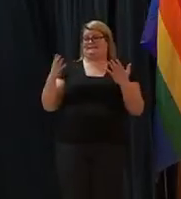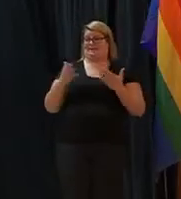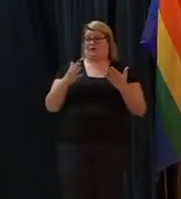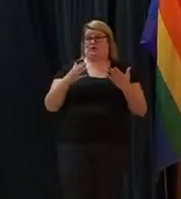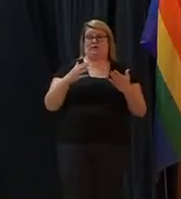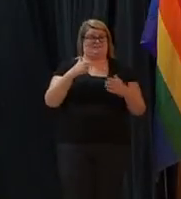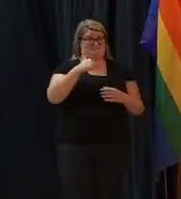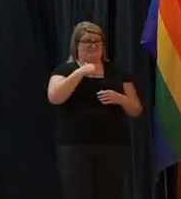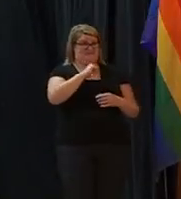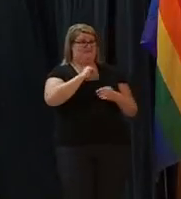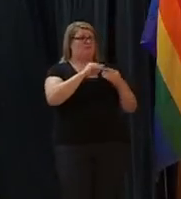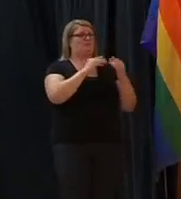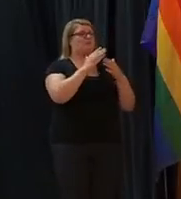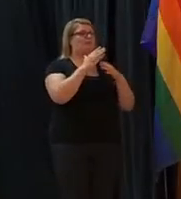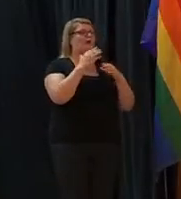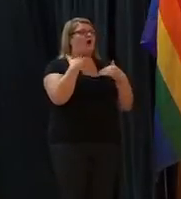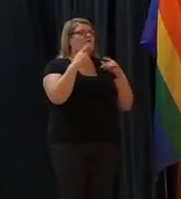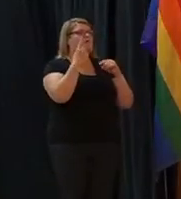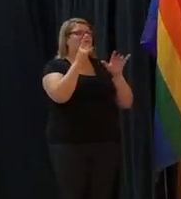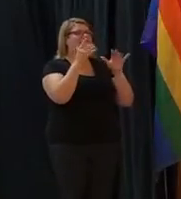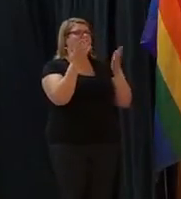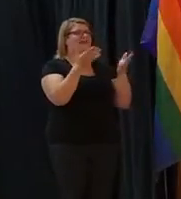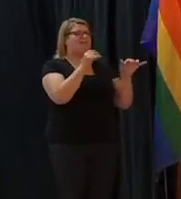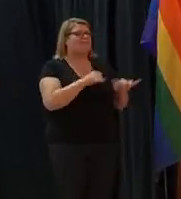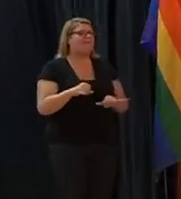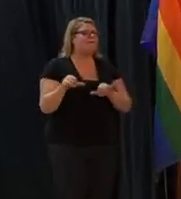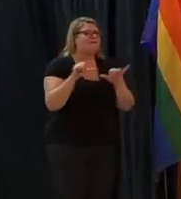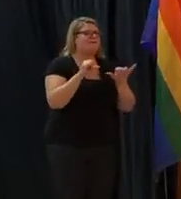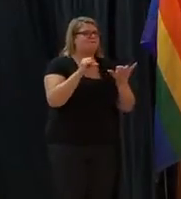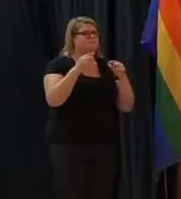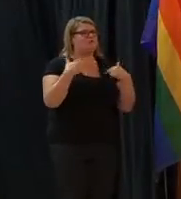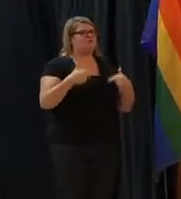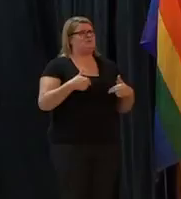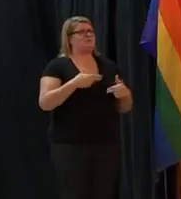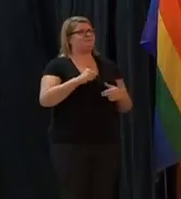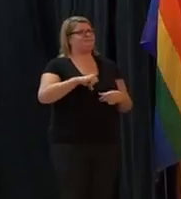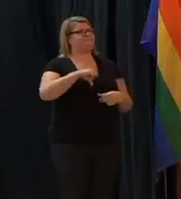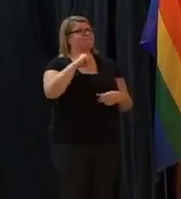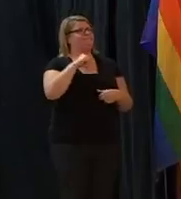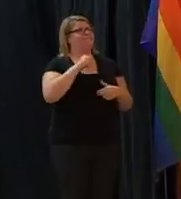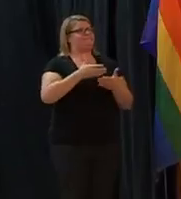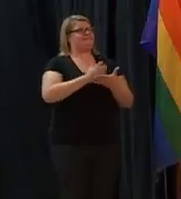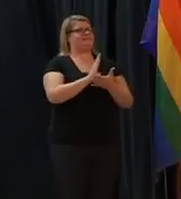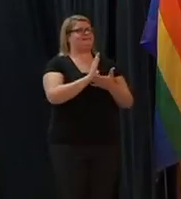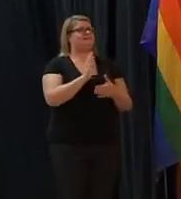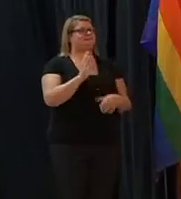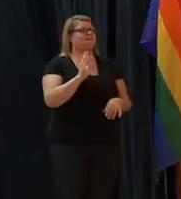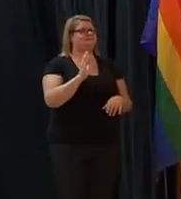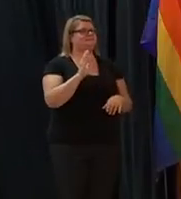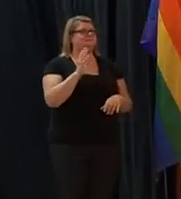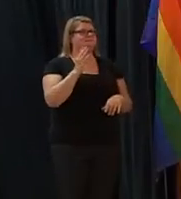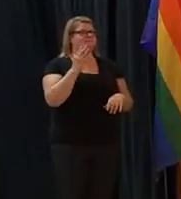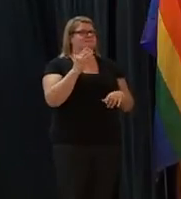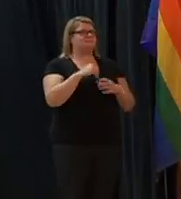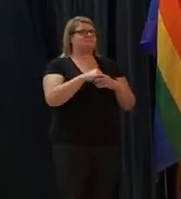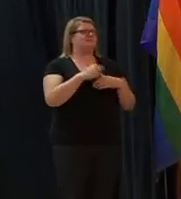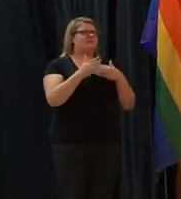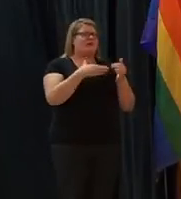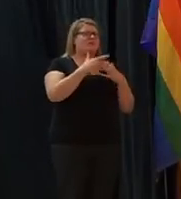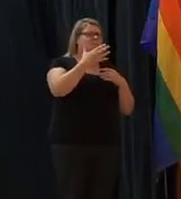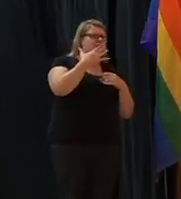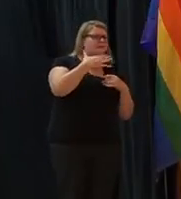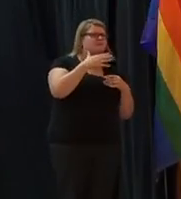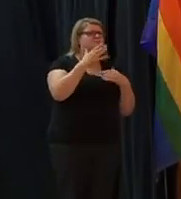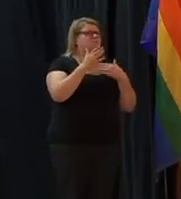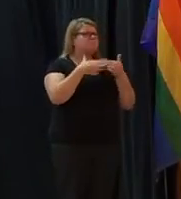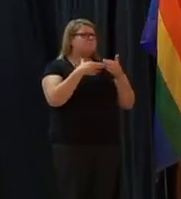all share one thing, one value, human dignity. That's all I keep telling people. Human dignity should not have any color, any whatever.